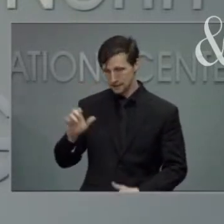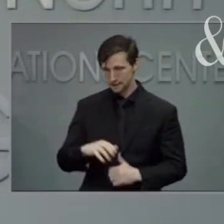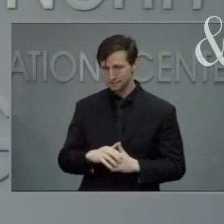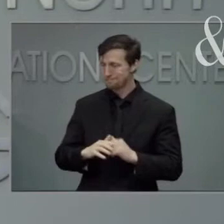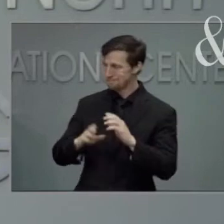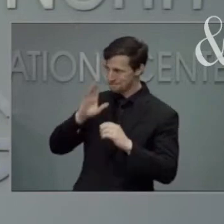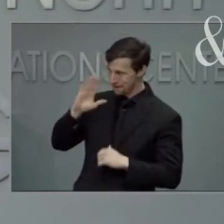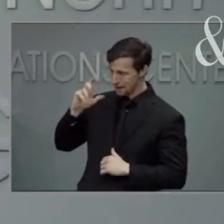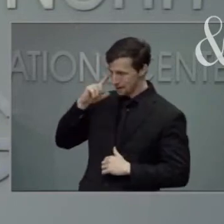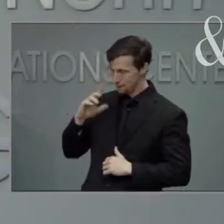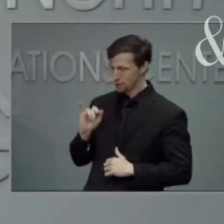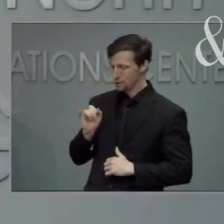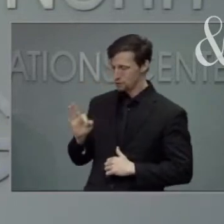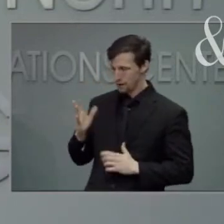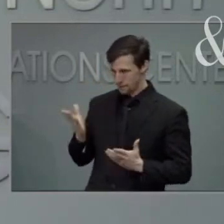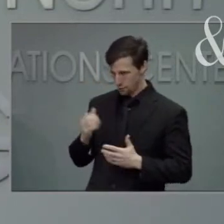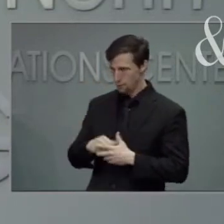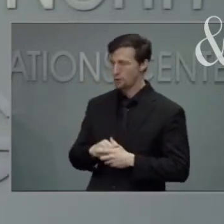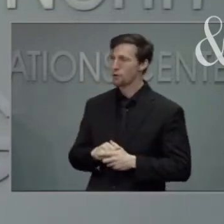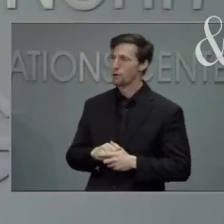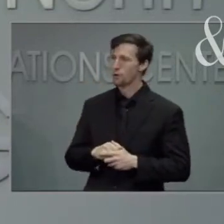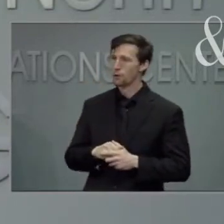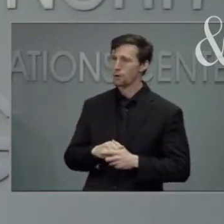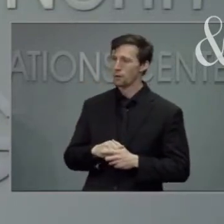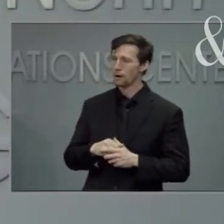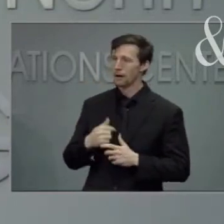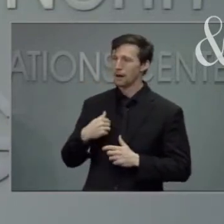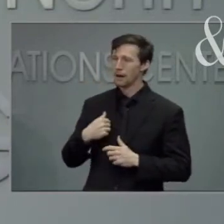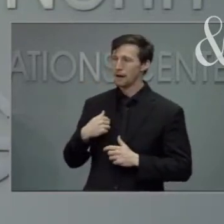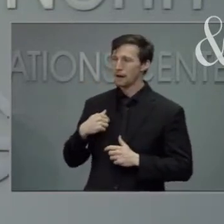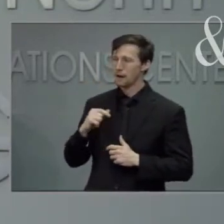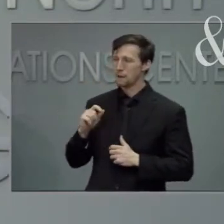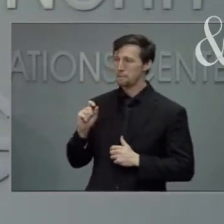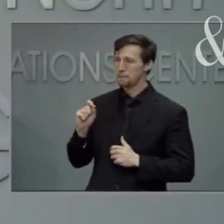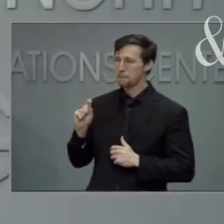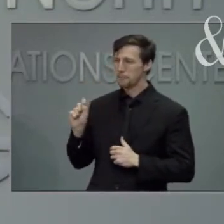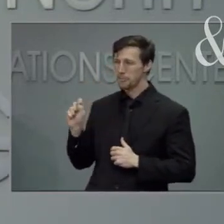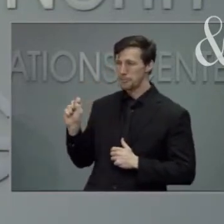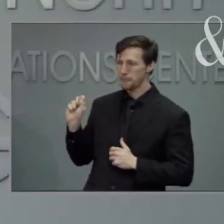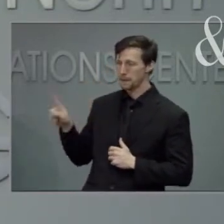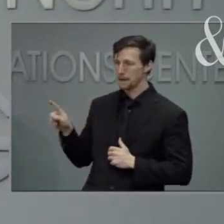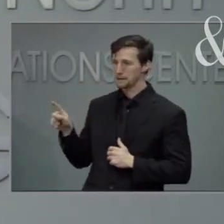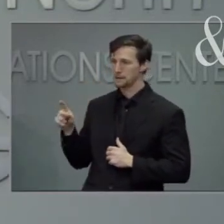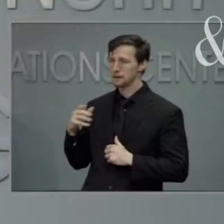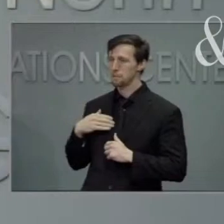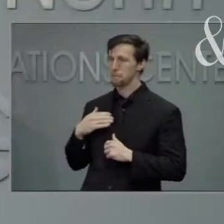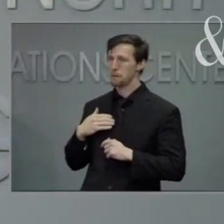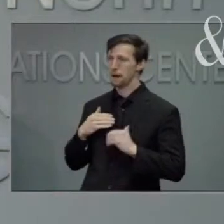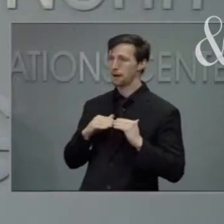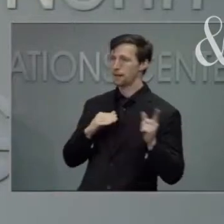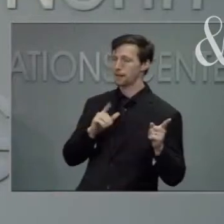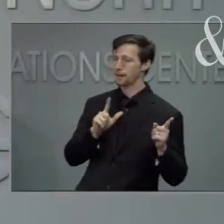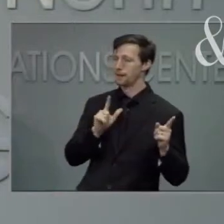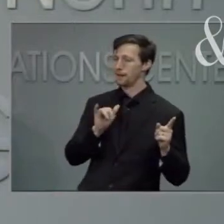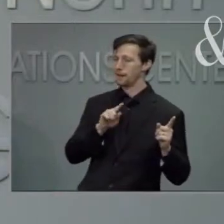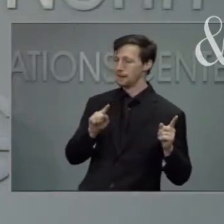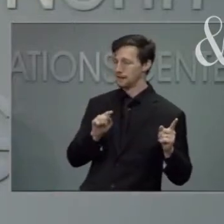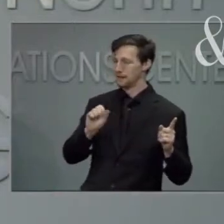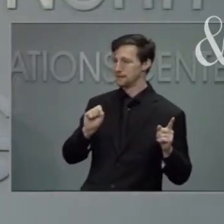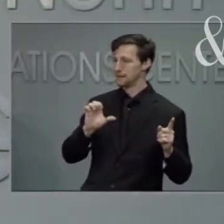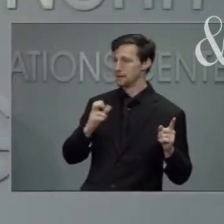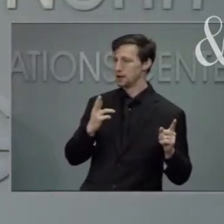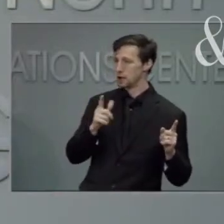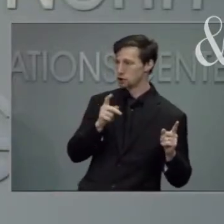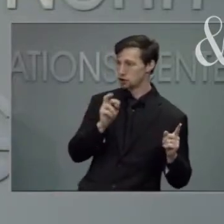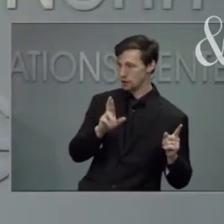Hey, Governor. Jeff from WNC here. I'm going to potentially ask my colleague Lee Schlemmer's question here in a moment, if that's okay as a